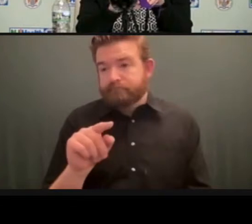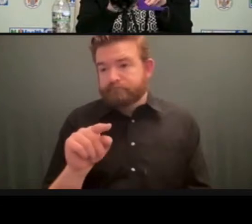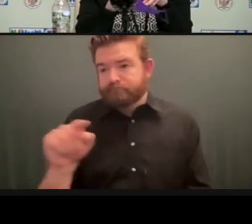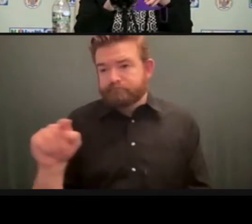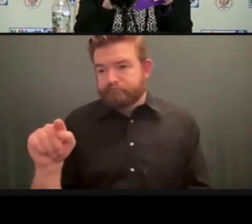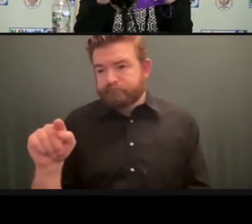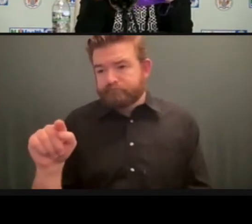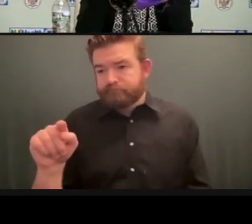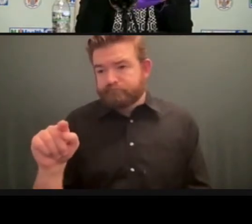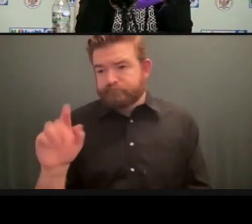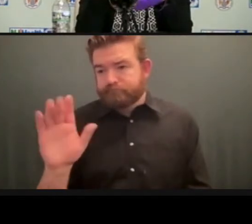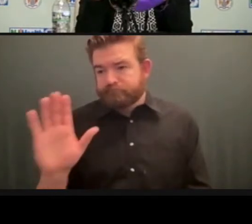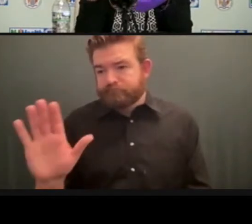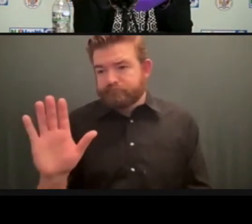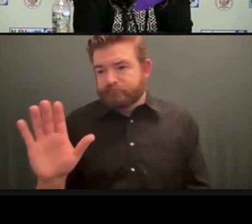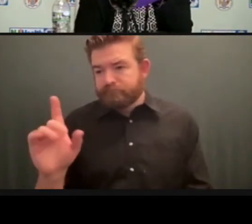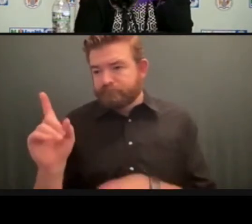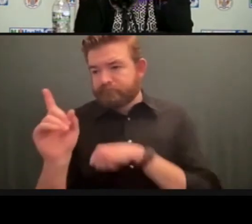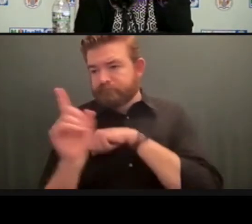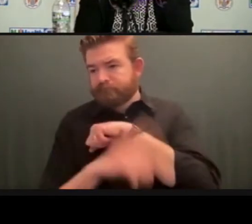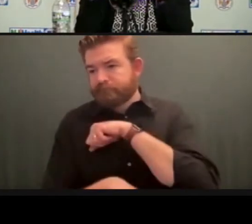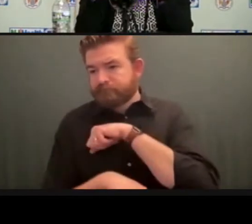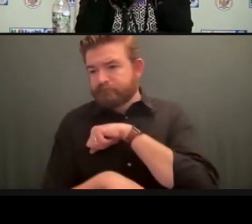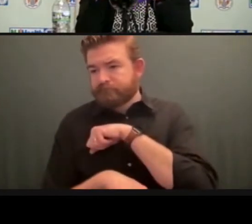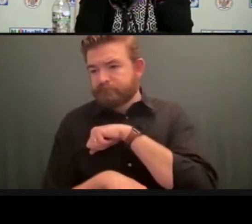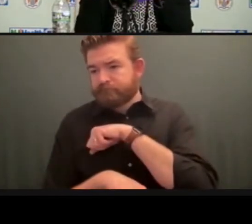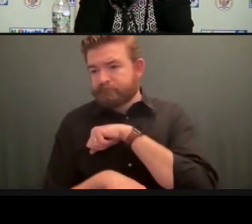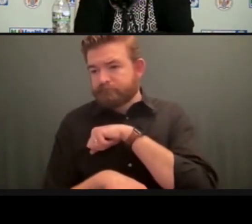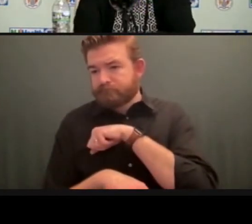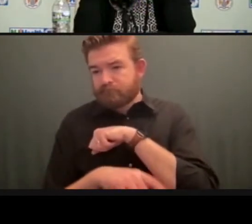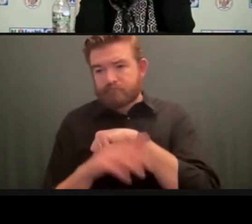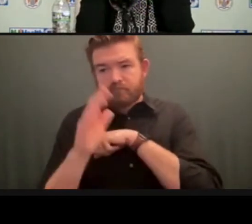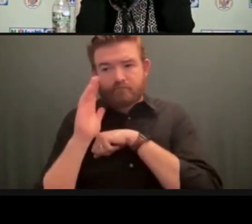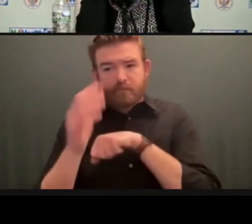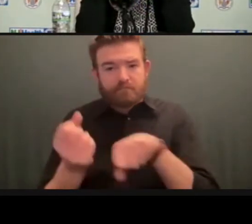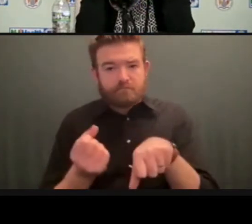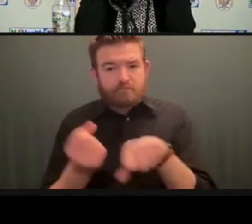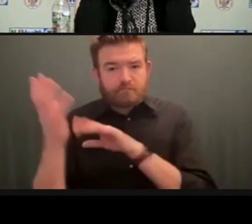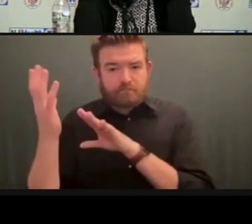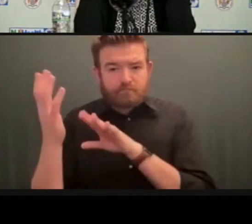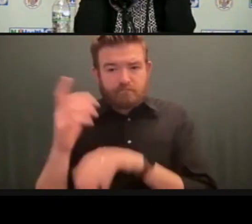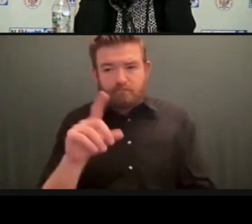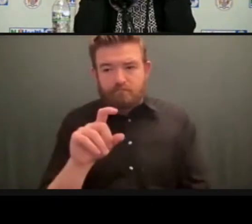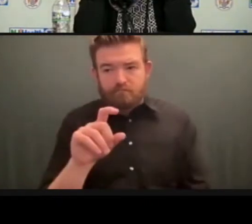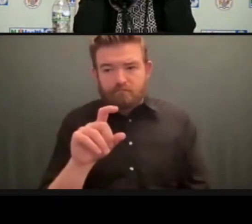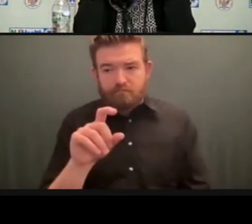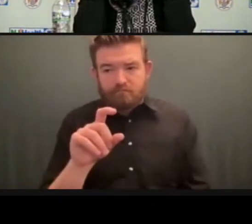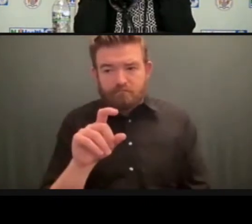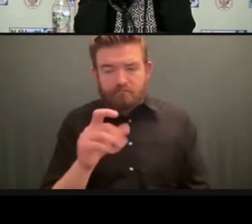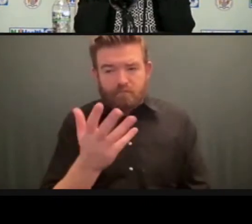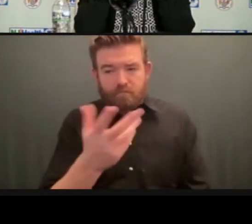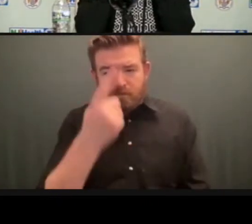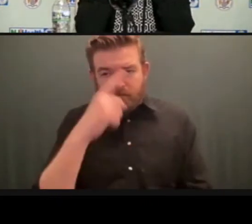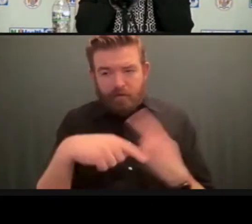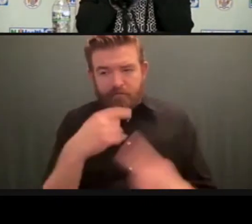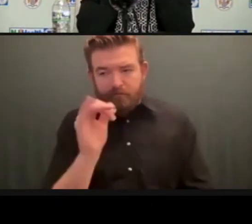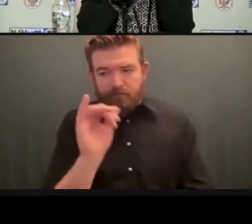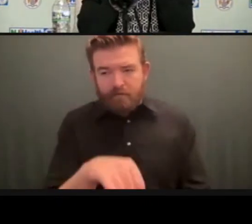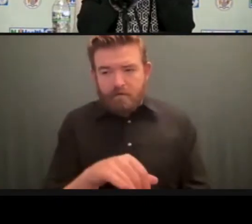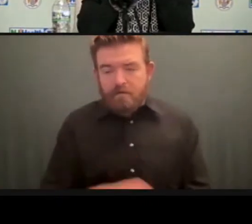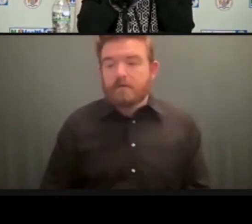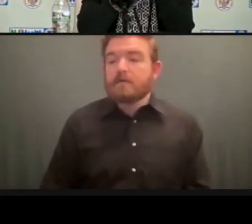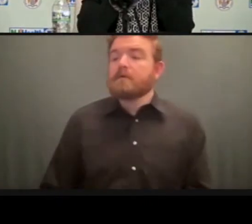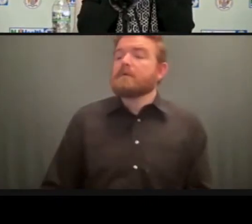No update on either of the Supreme Court justices that you asked about, other than to say that we've